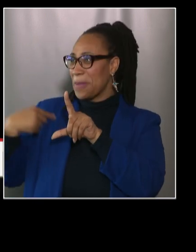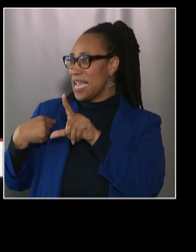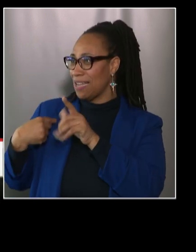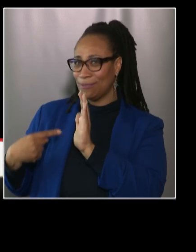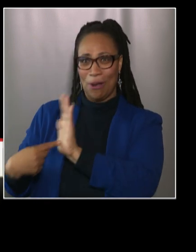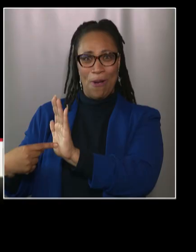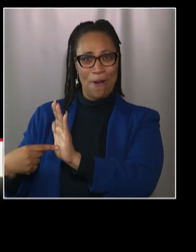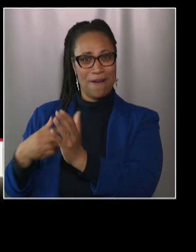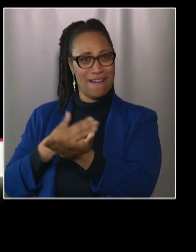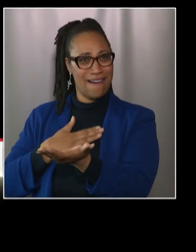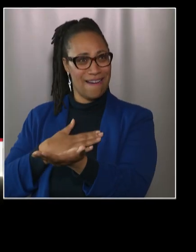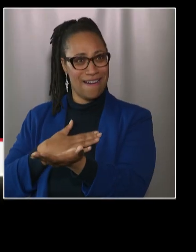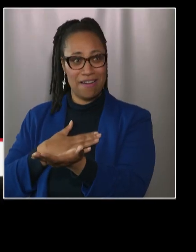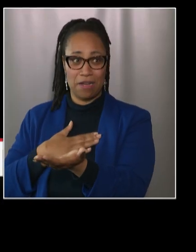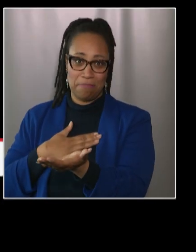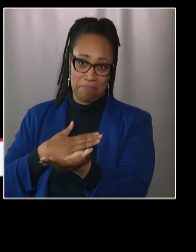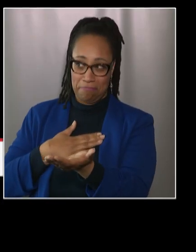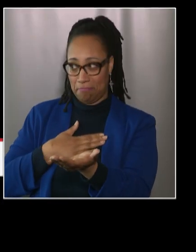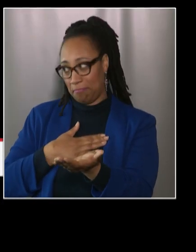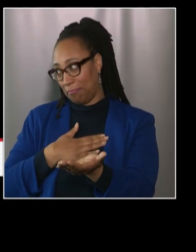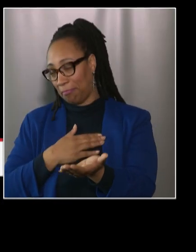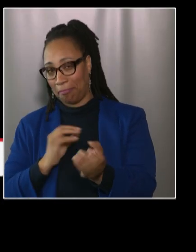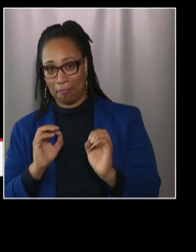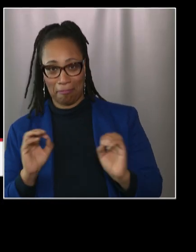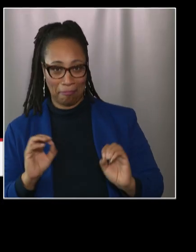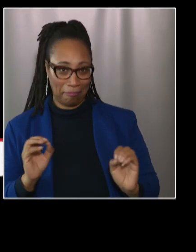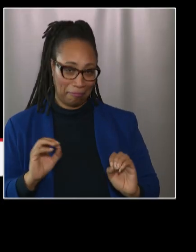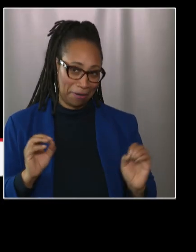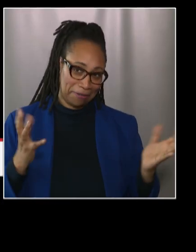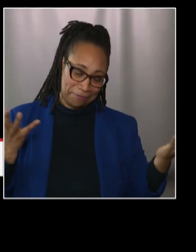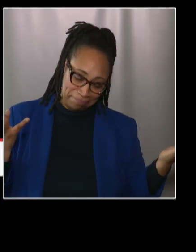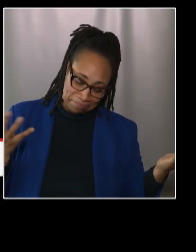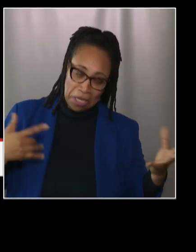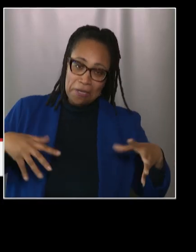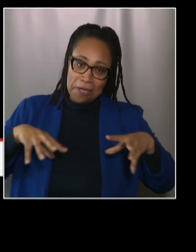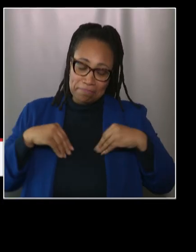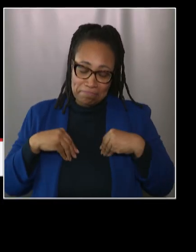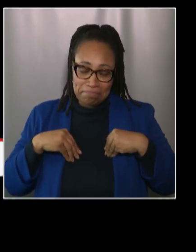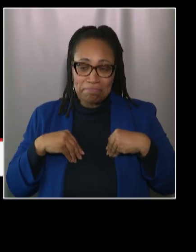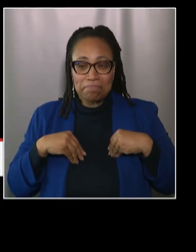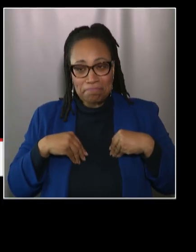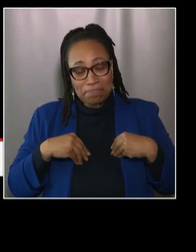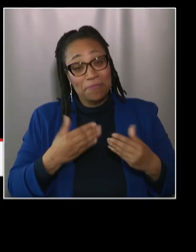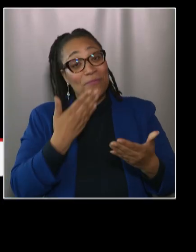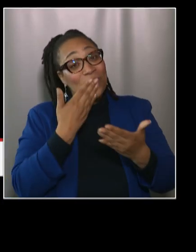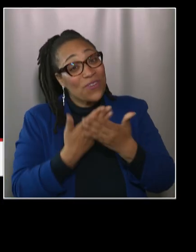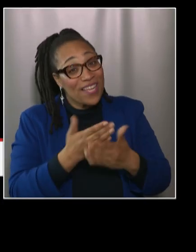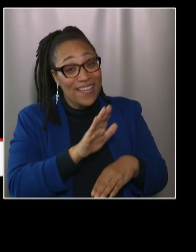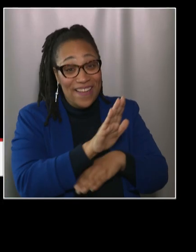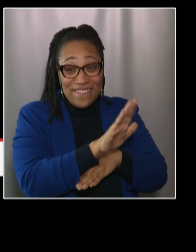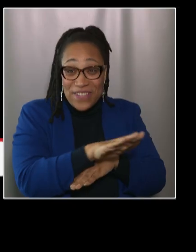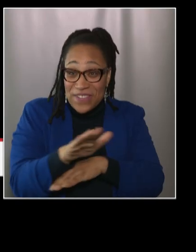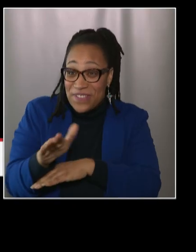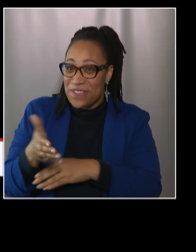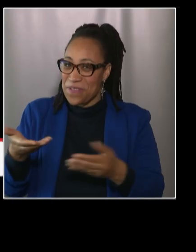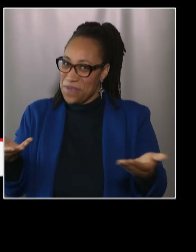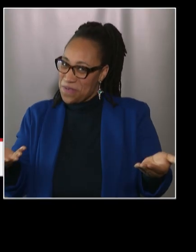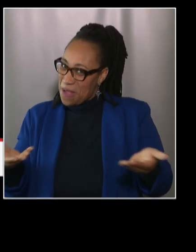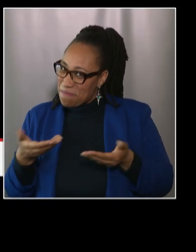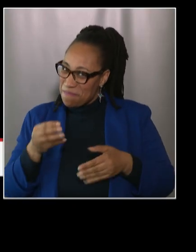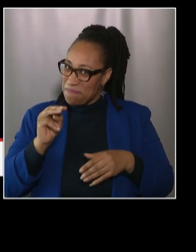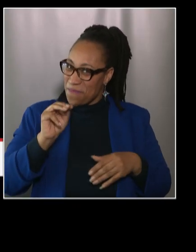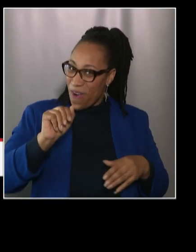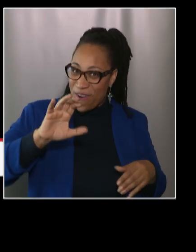It's fine. Well, good afternoon, everyone, and welcome to March Madness. Before I get into